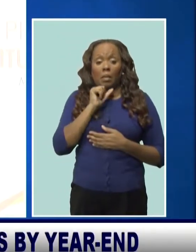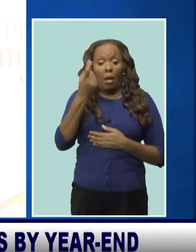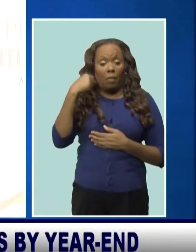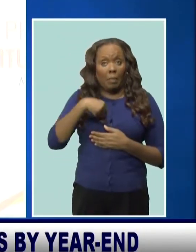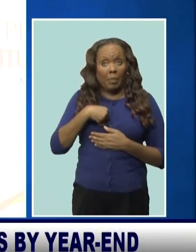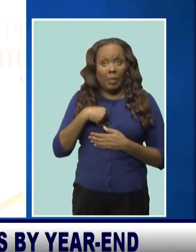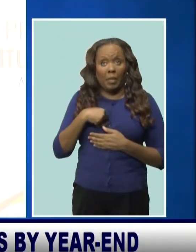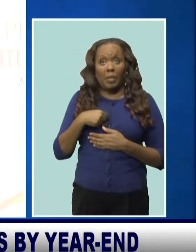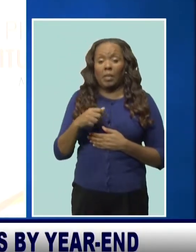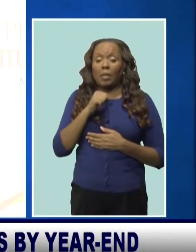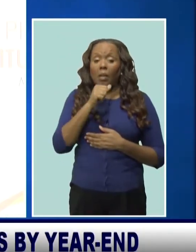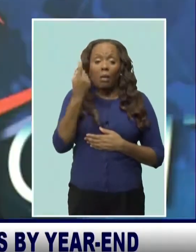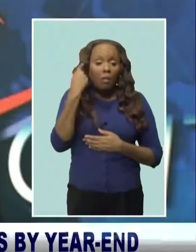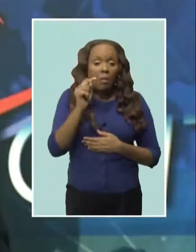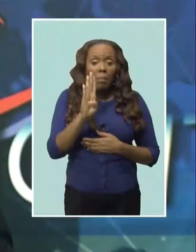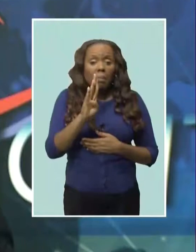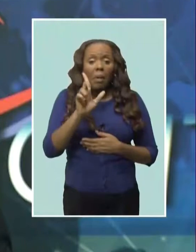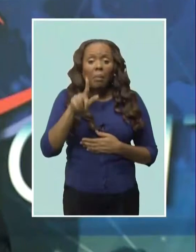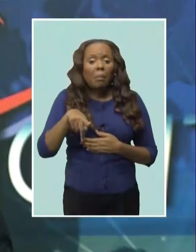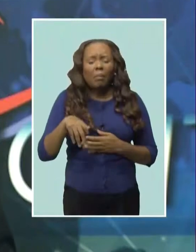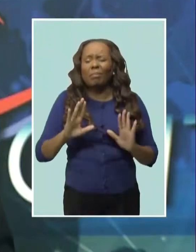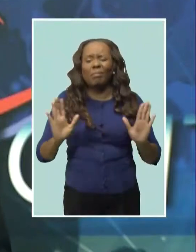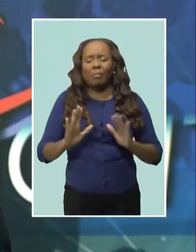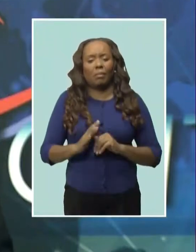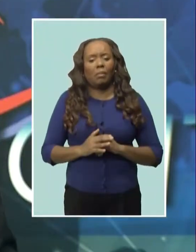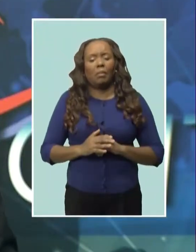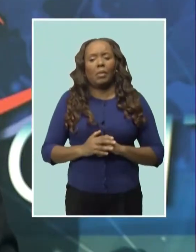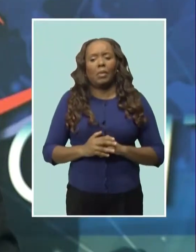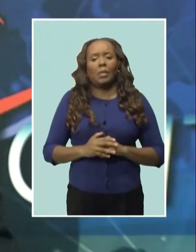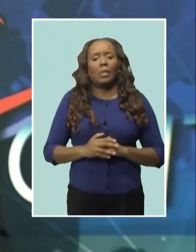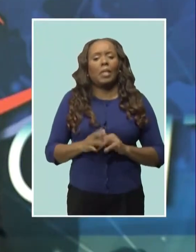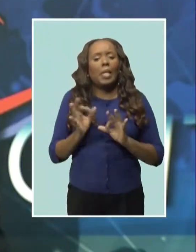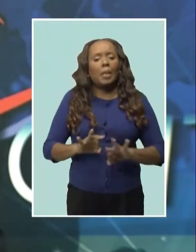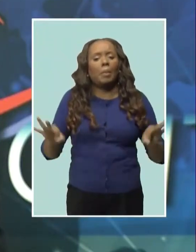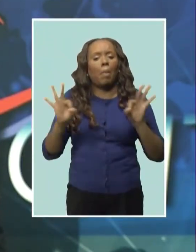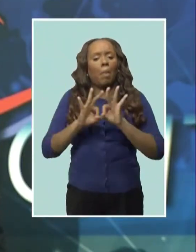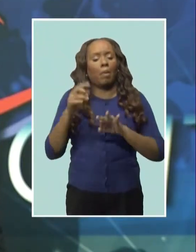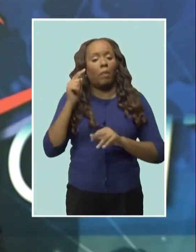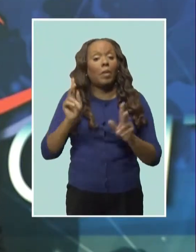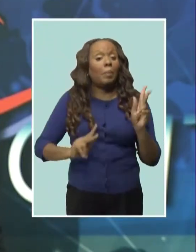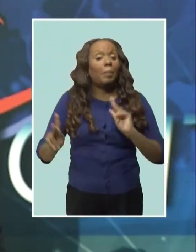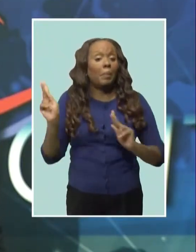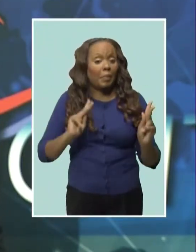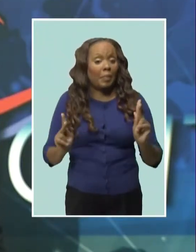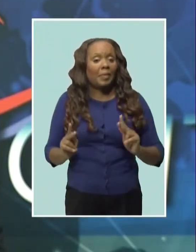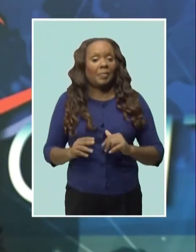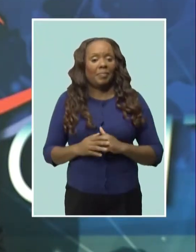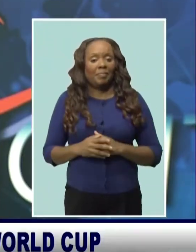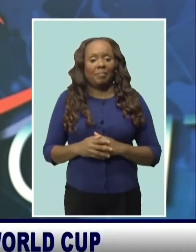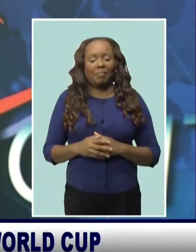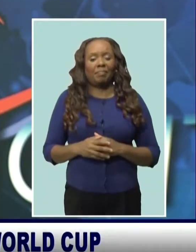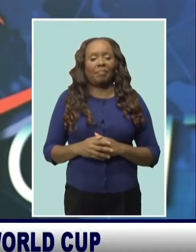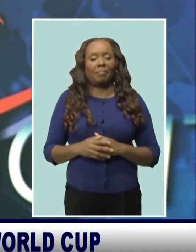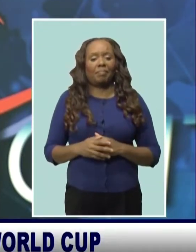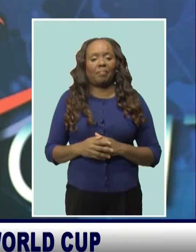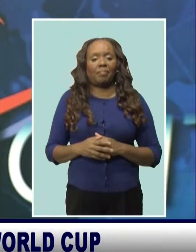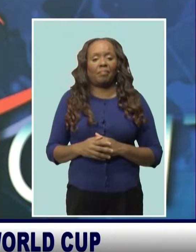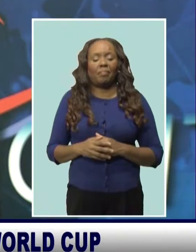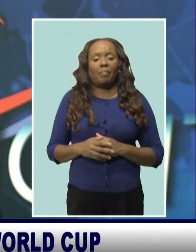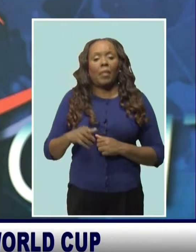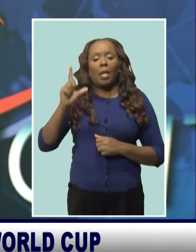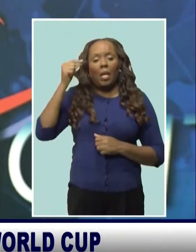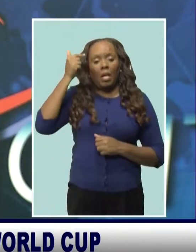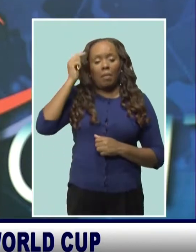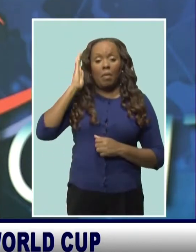for the people. Government is planning to import pork to ensure it can meet the increased demands anticipated for